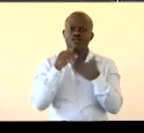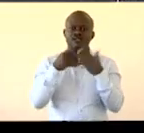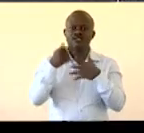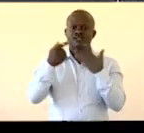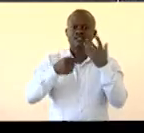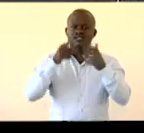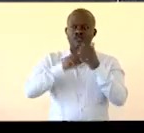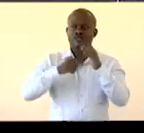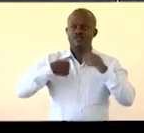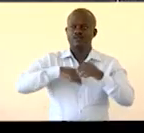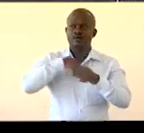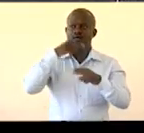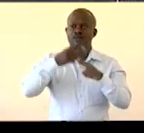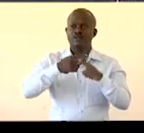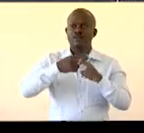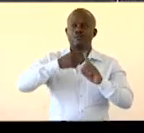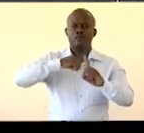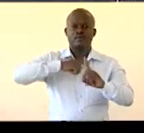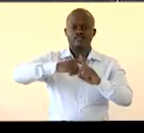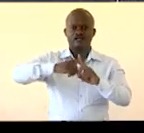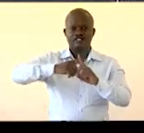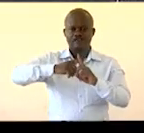what we call positive